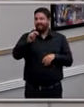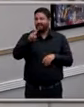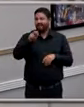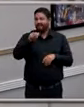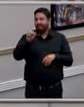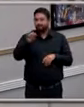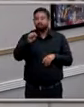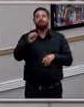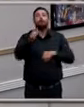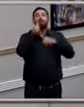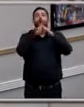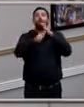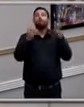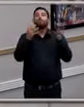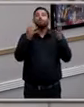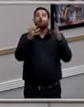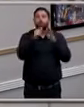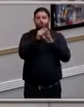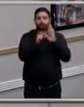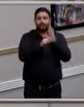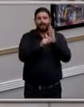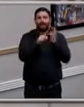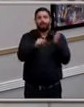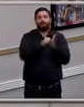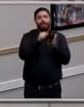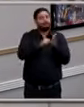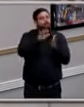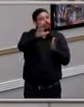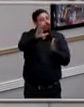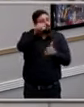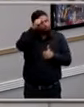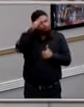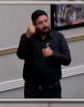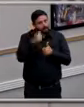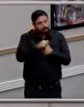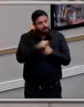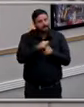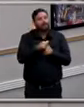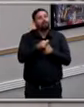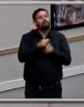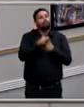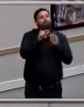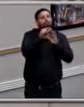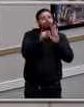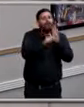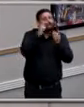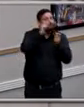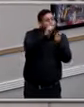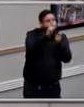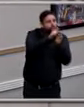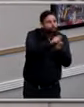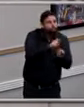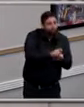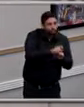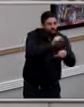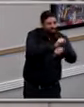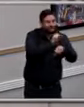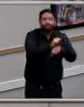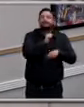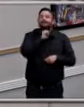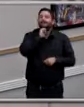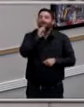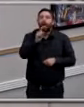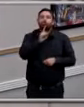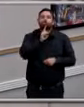grading page. But please remember that it only shows you the grade for a certain assignment and not a true reflection of